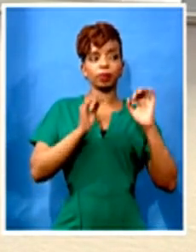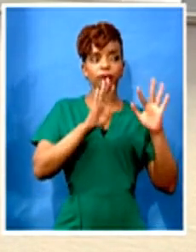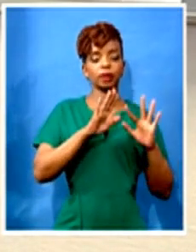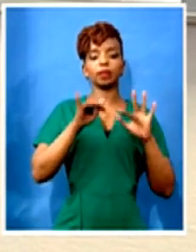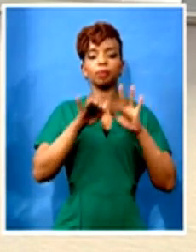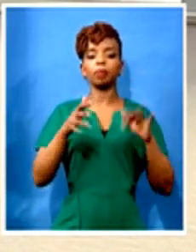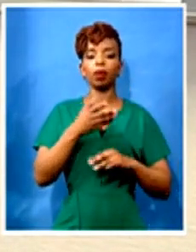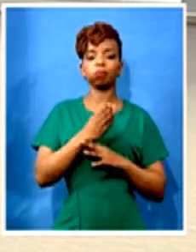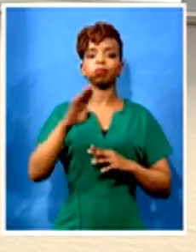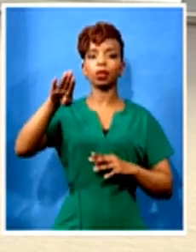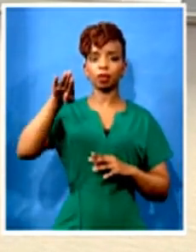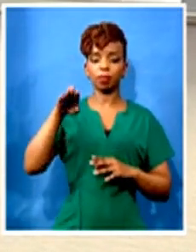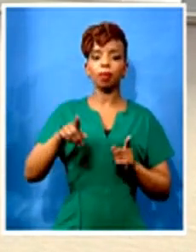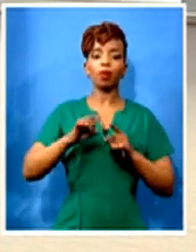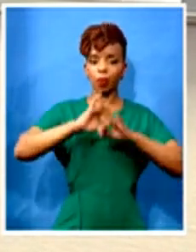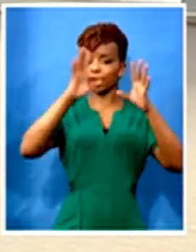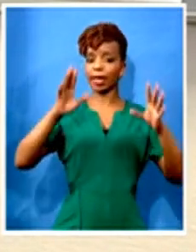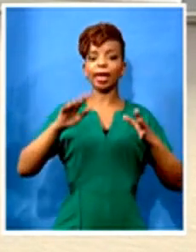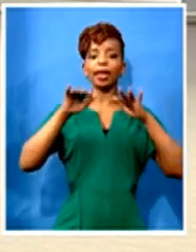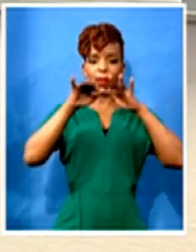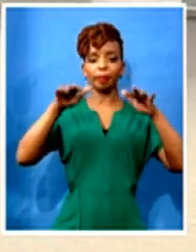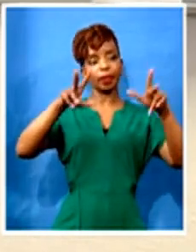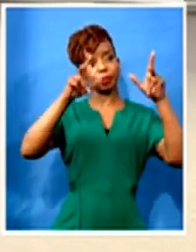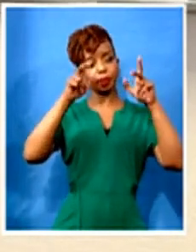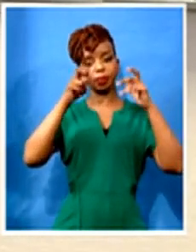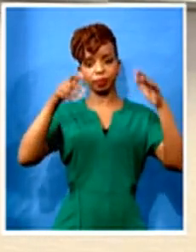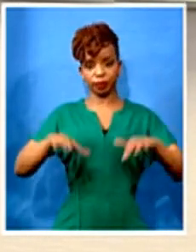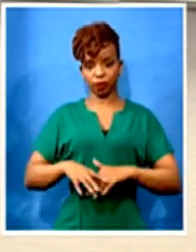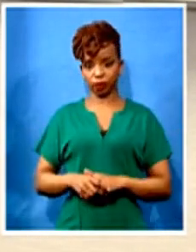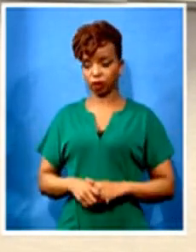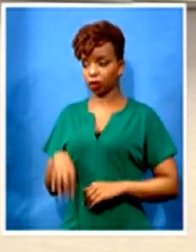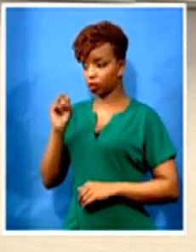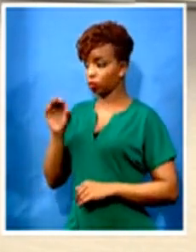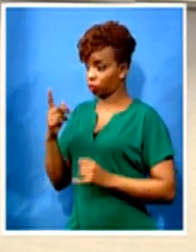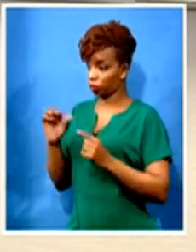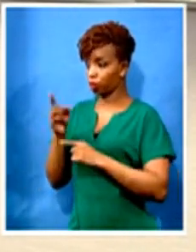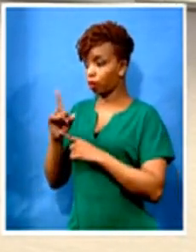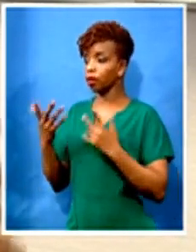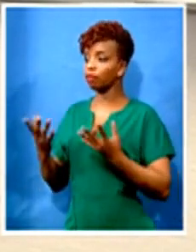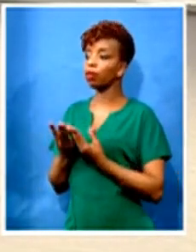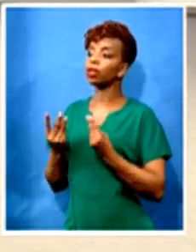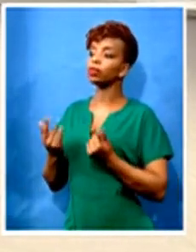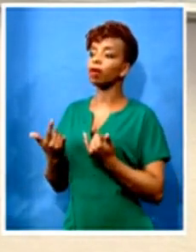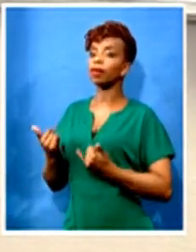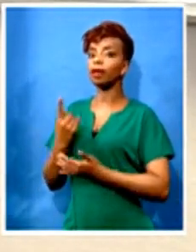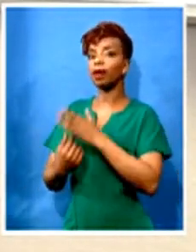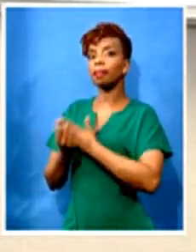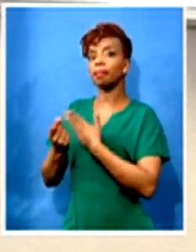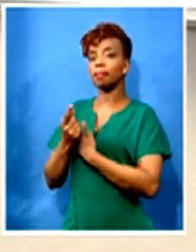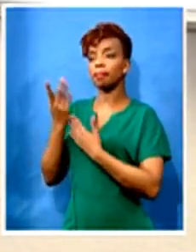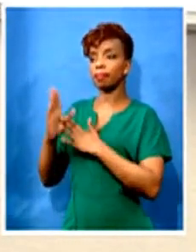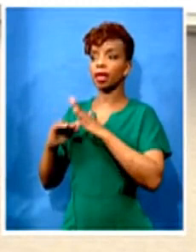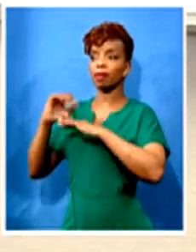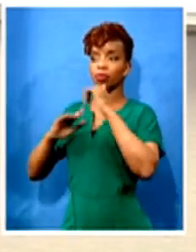are you proactively doing in order to resolve the impasse that's there between the citizens and the government? We are waiting to see what is happening